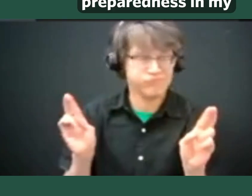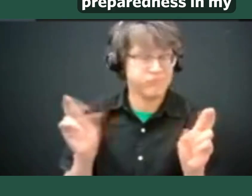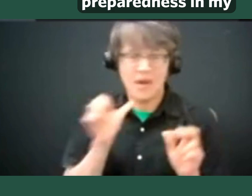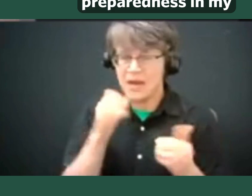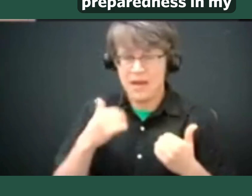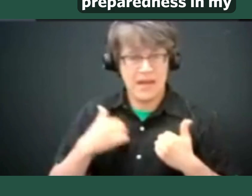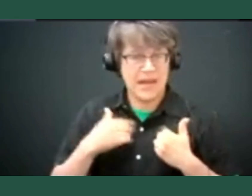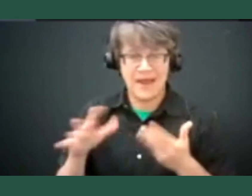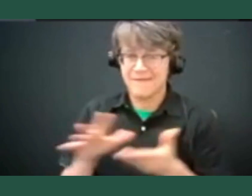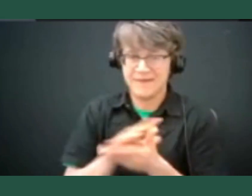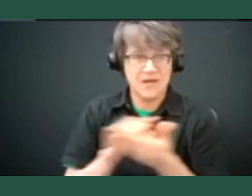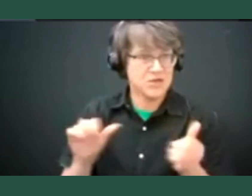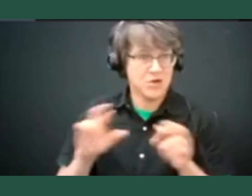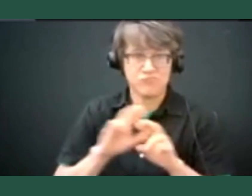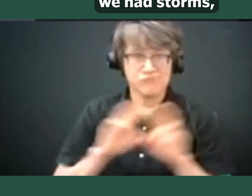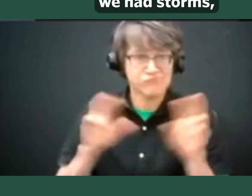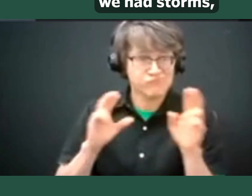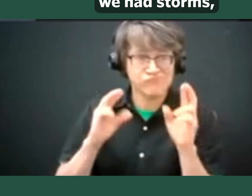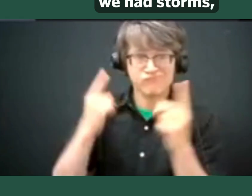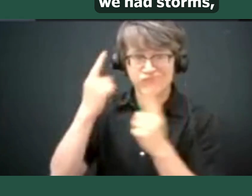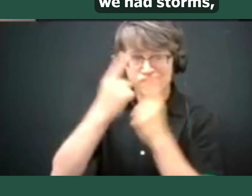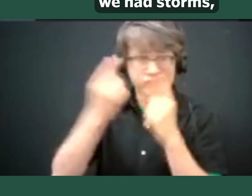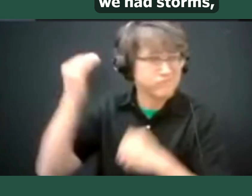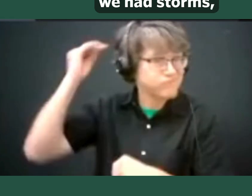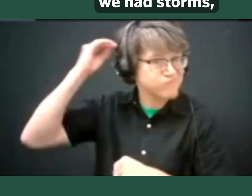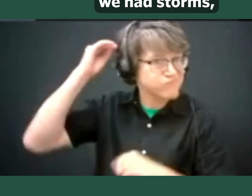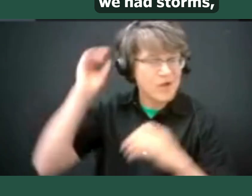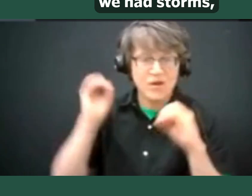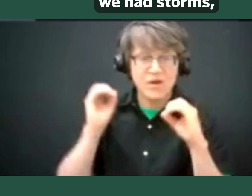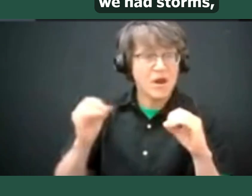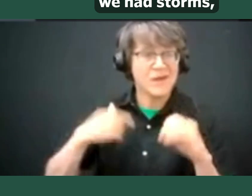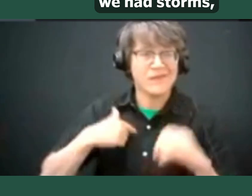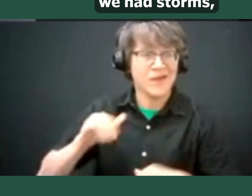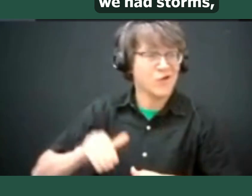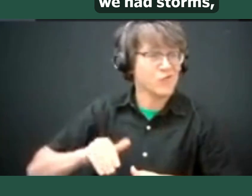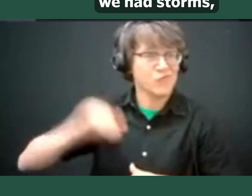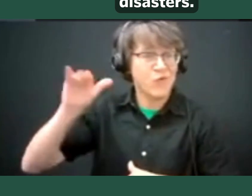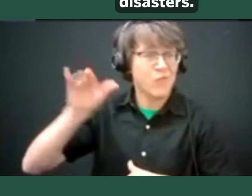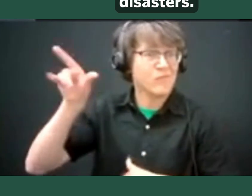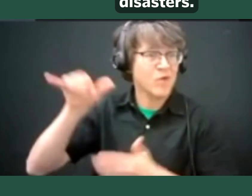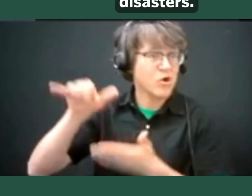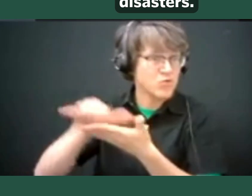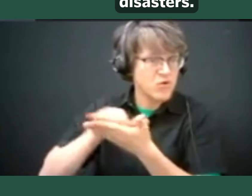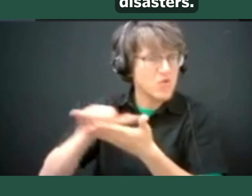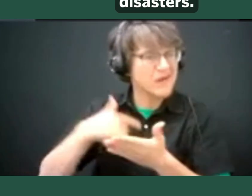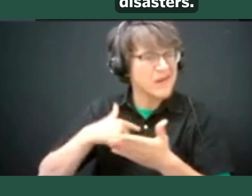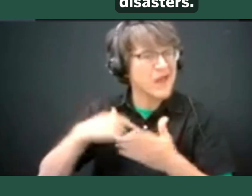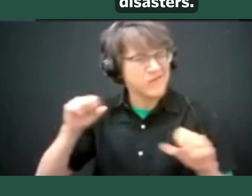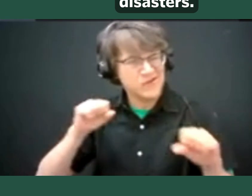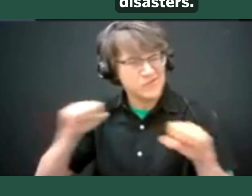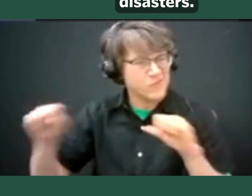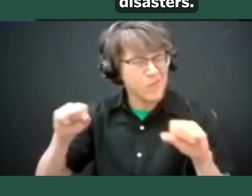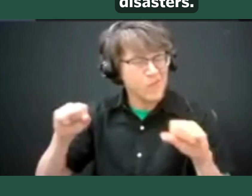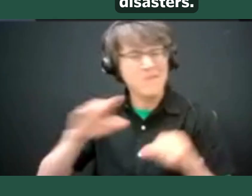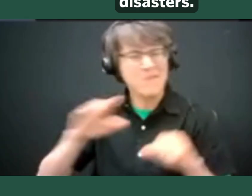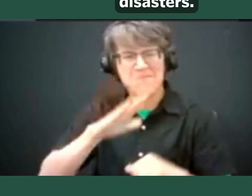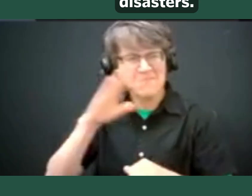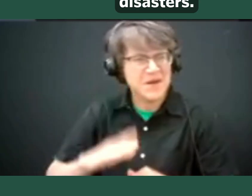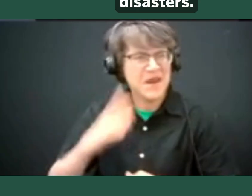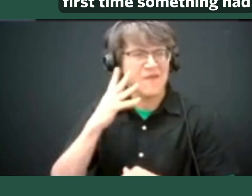disaster preparedness in my mind. I had grown up in New York where we had storms, but we had never had a lot